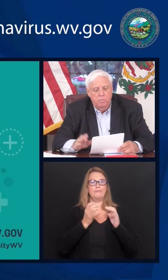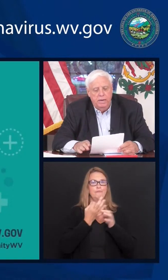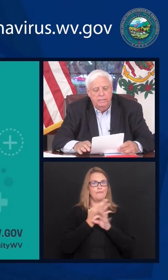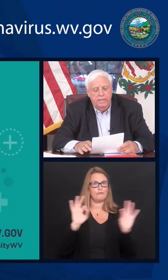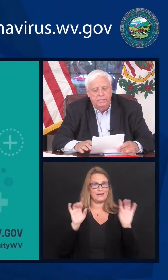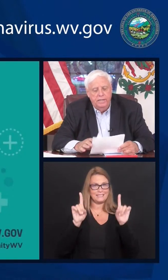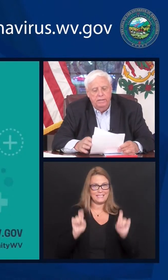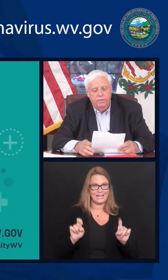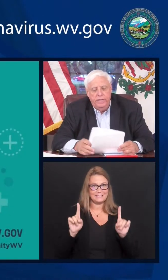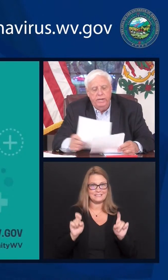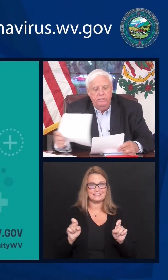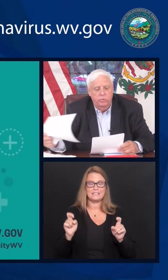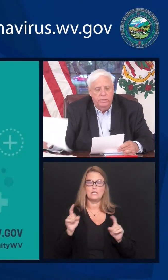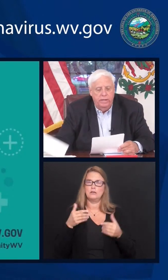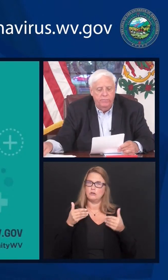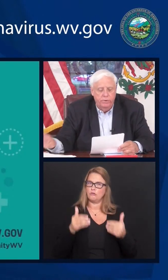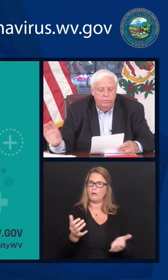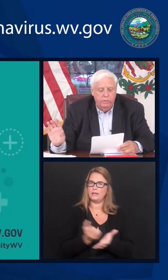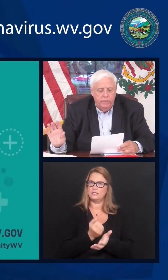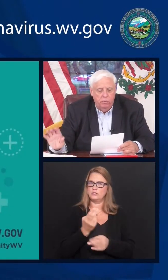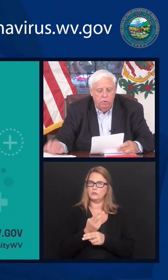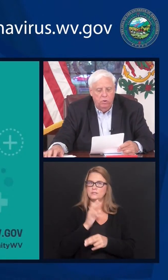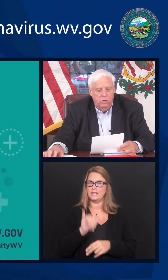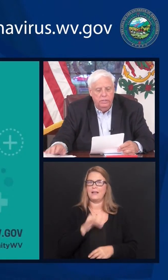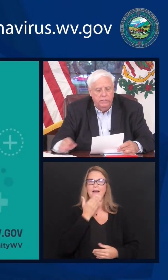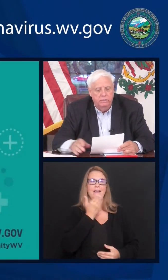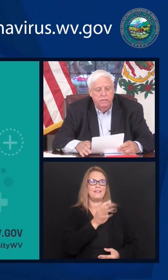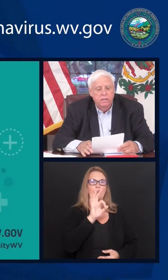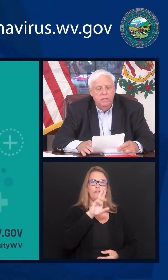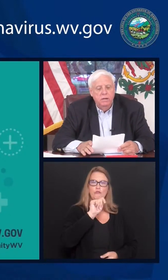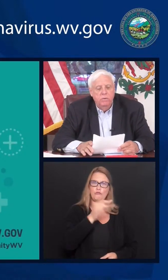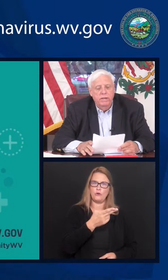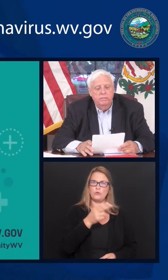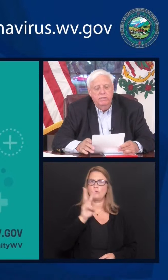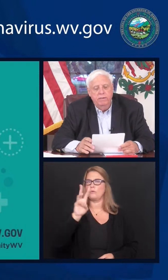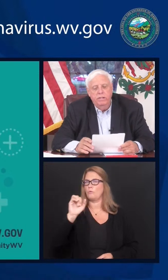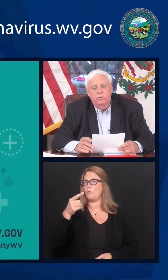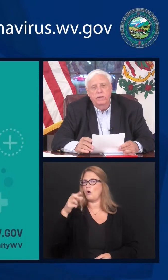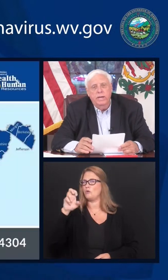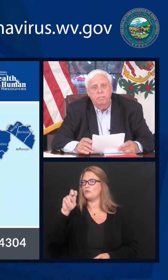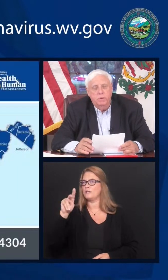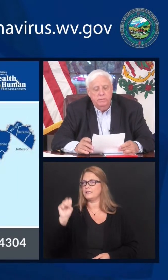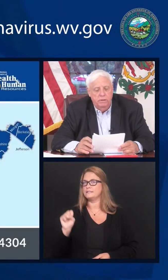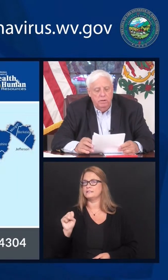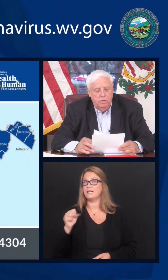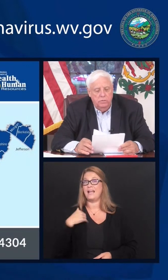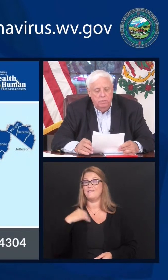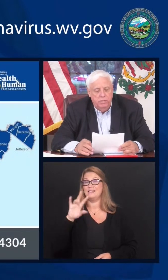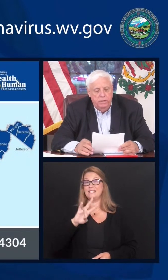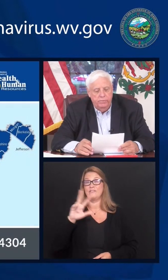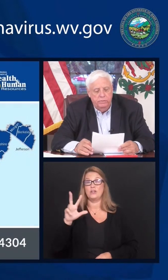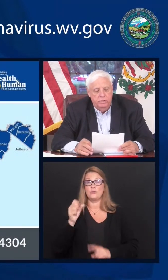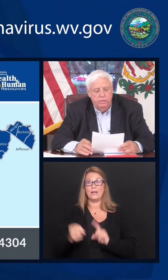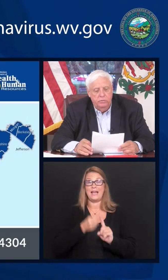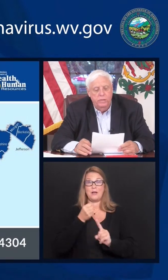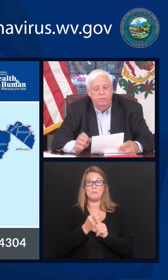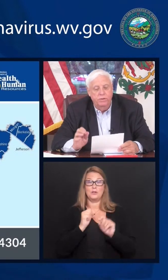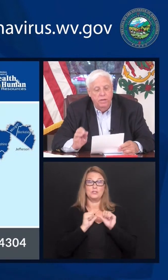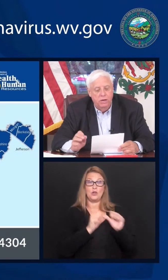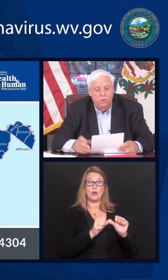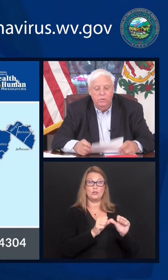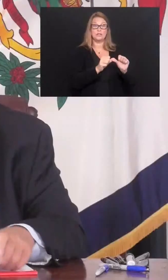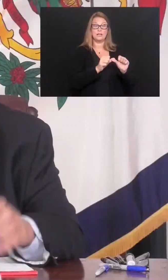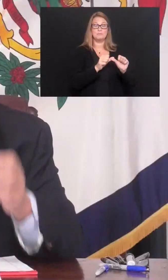you know about that. Take advantage. We thank Frith. We thank Walgreens. We've got 73 outbreaks in our long-term care facilities. We